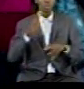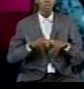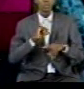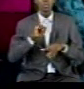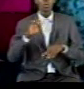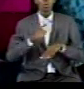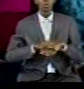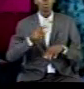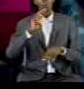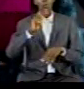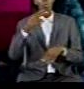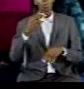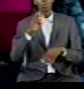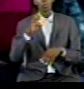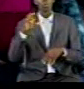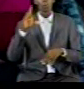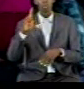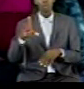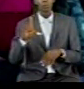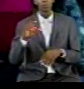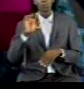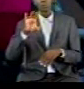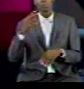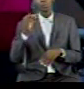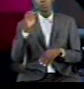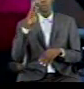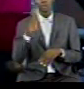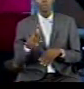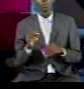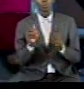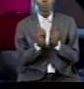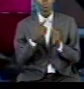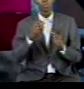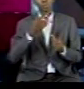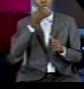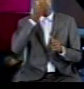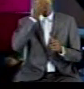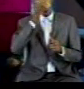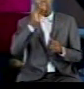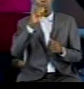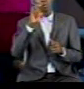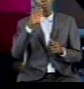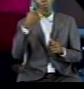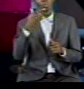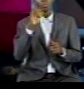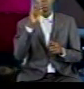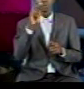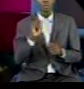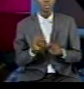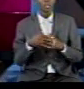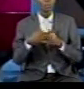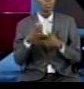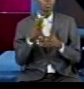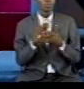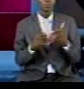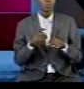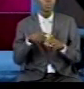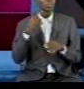oxygen and also in drip. So after some time, my elder sister came to the